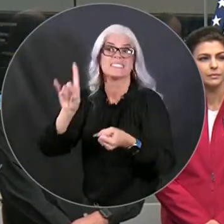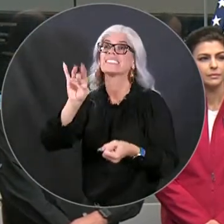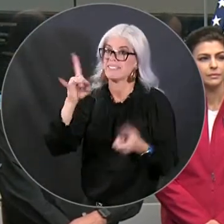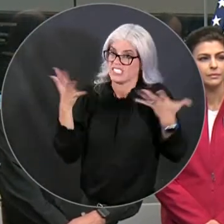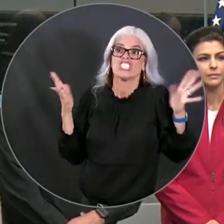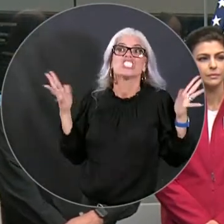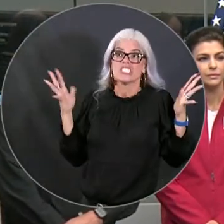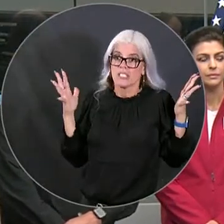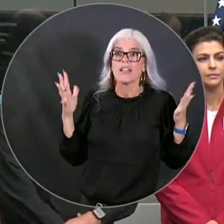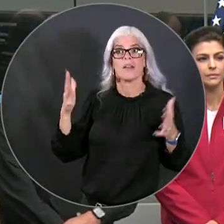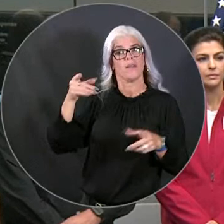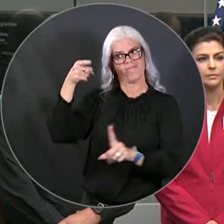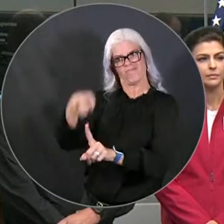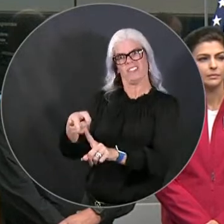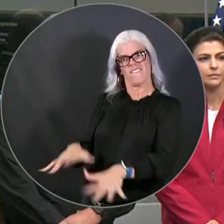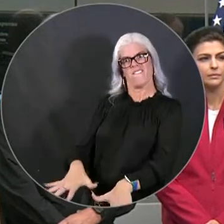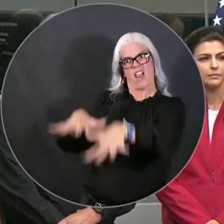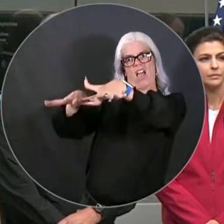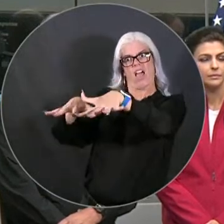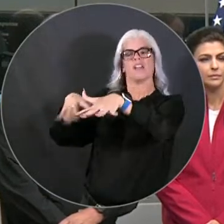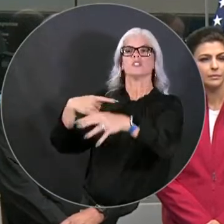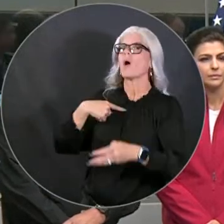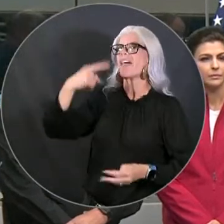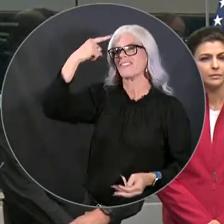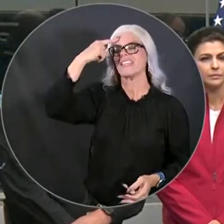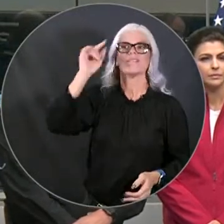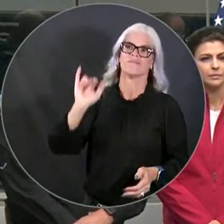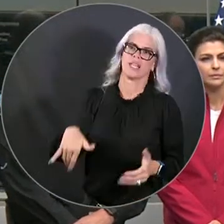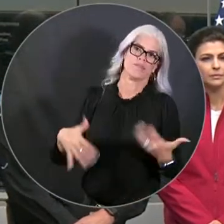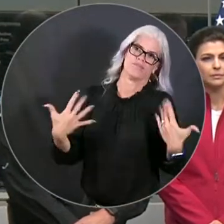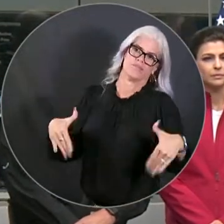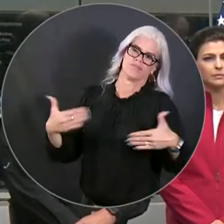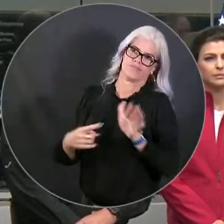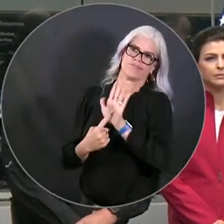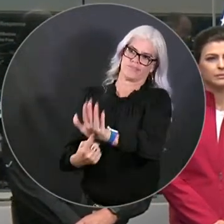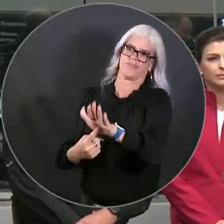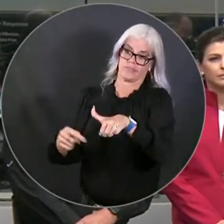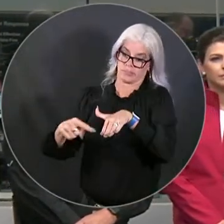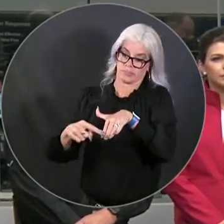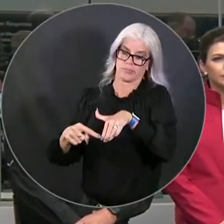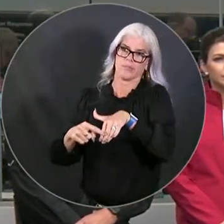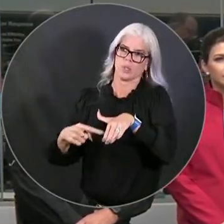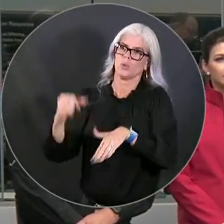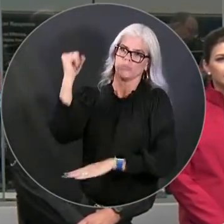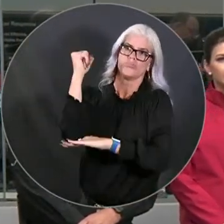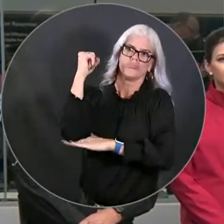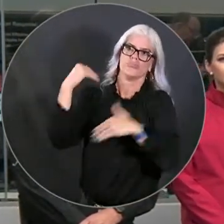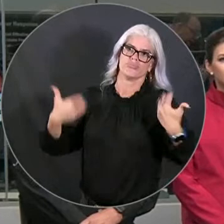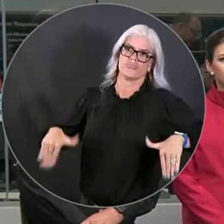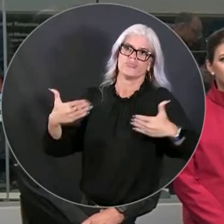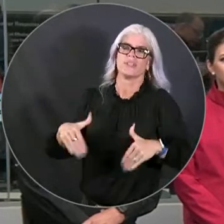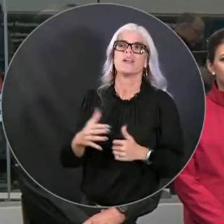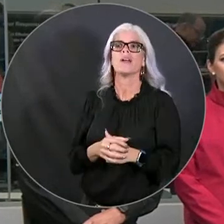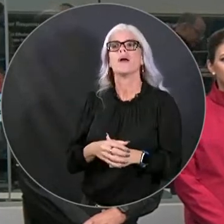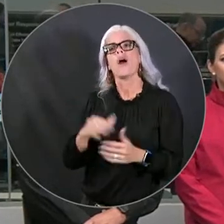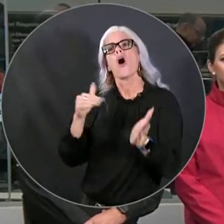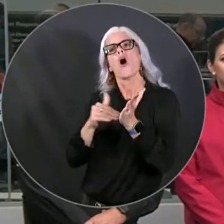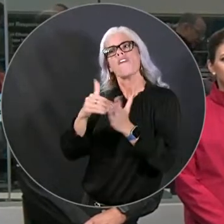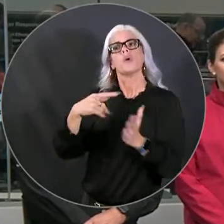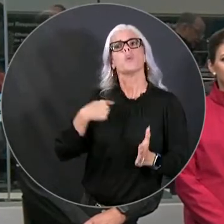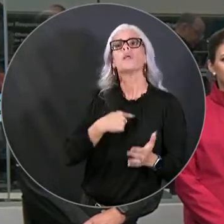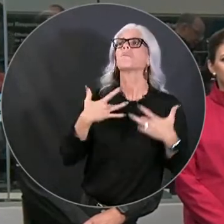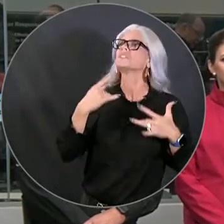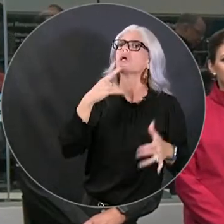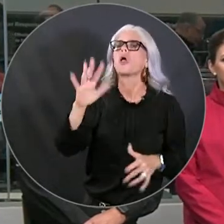is pretty clear that was really that. But you also have, normally we would say, having 3 or 4 foot of flooding in some residential